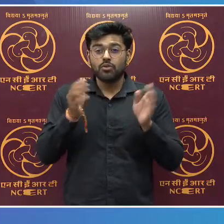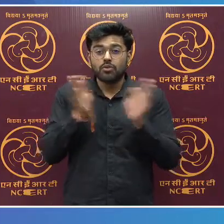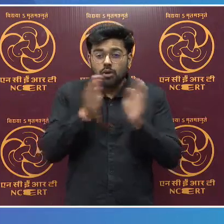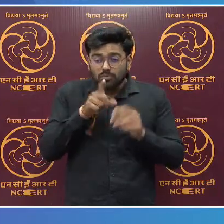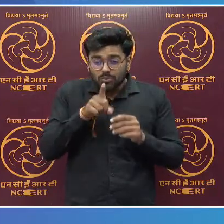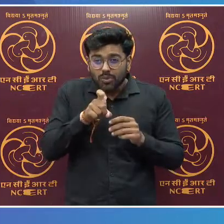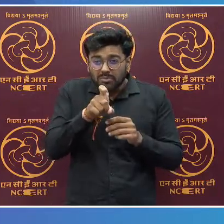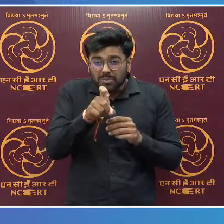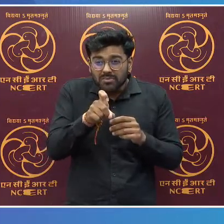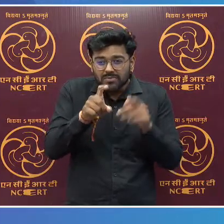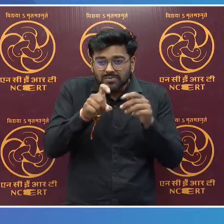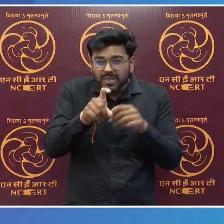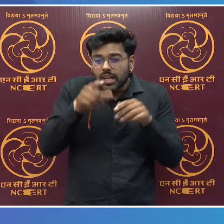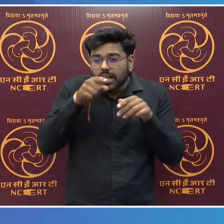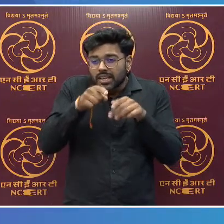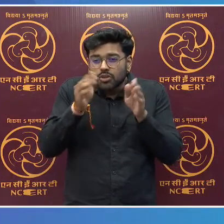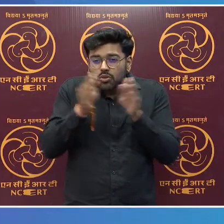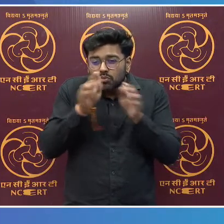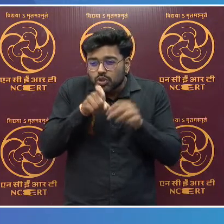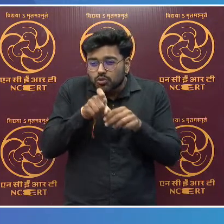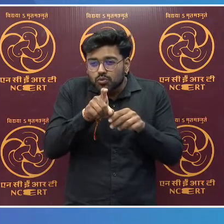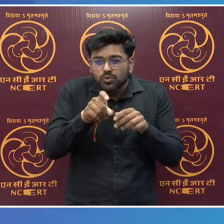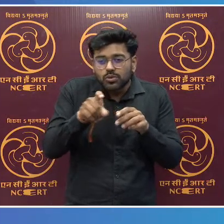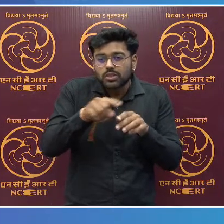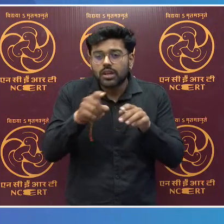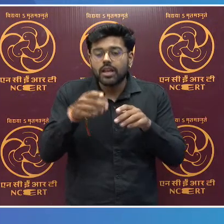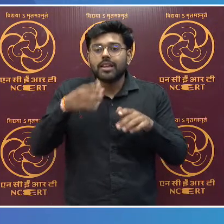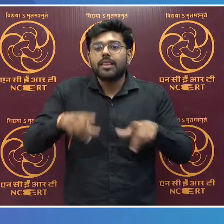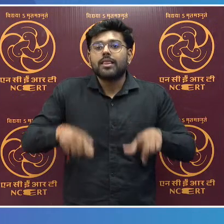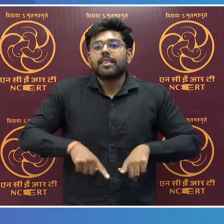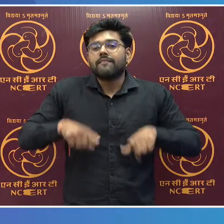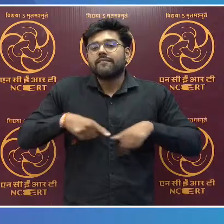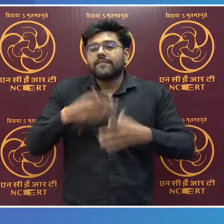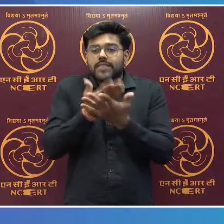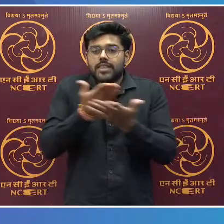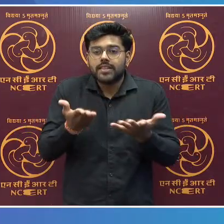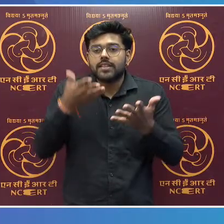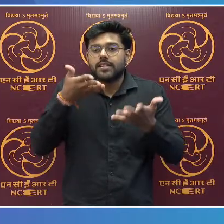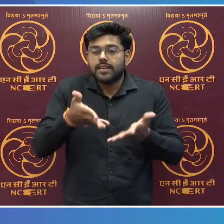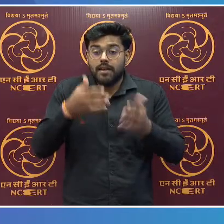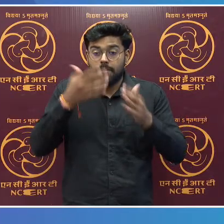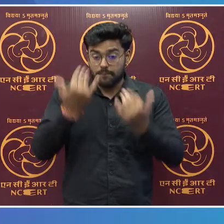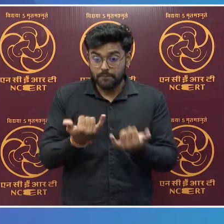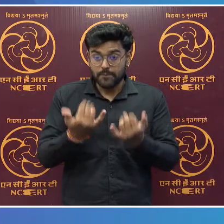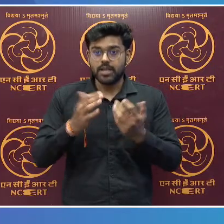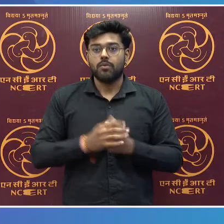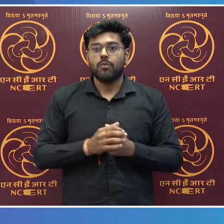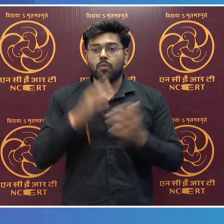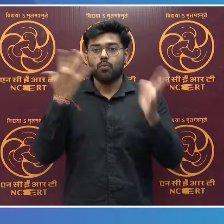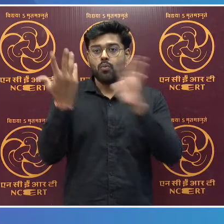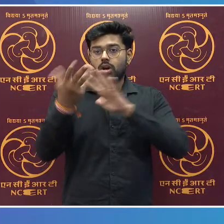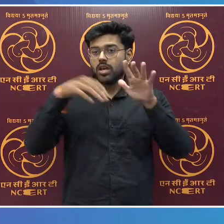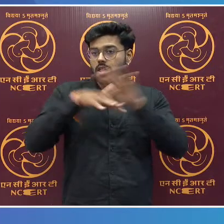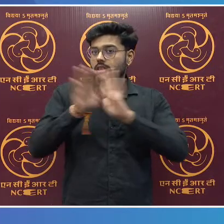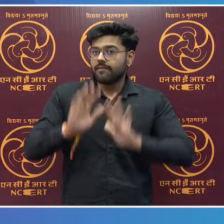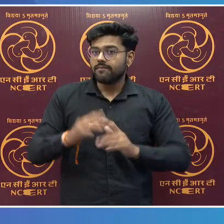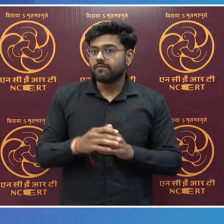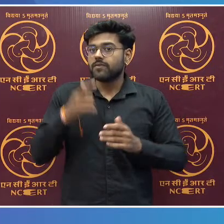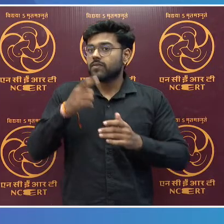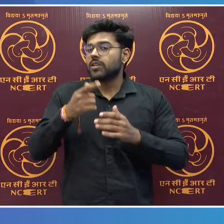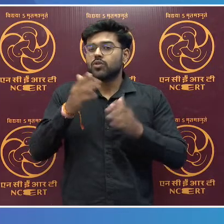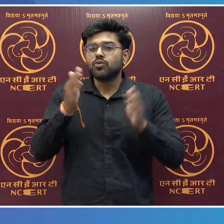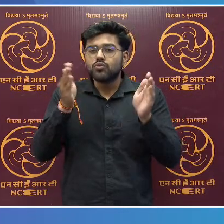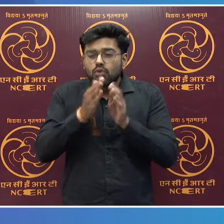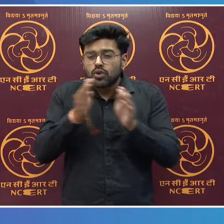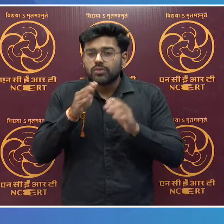Microorganisms, the small creatures and the living things that are present, they are that small that